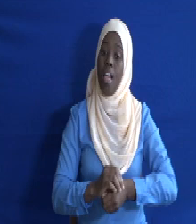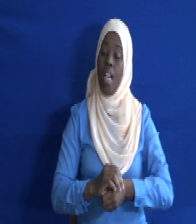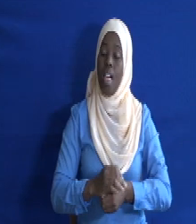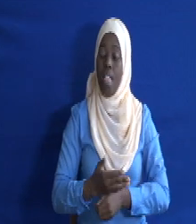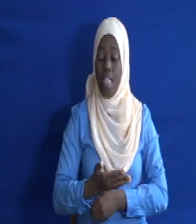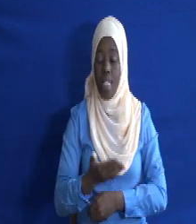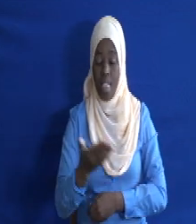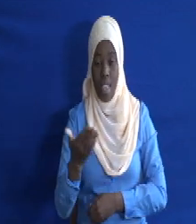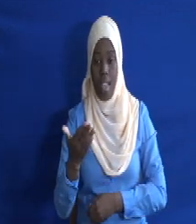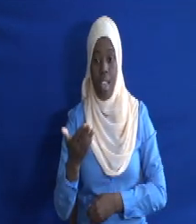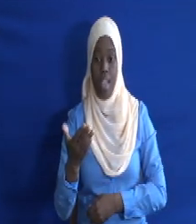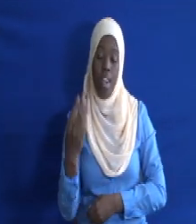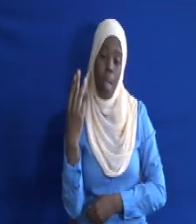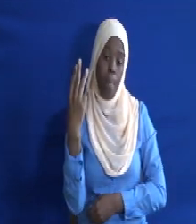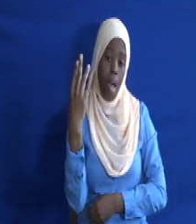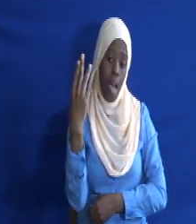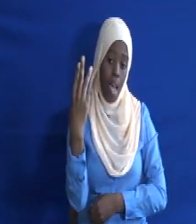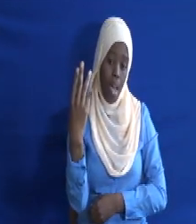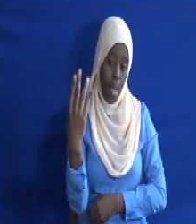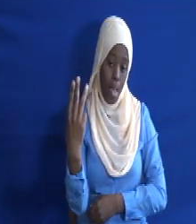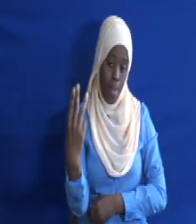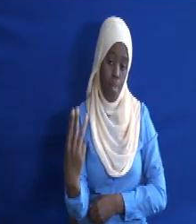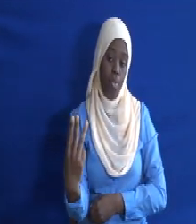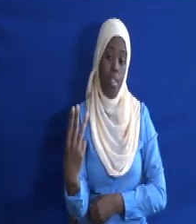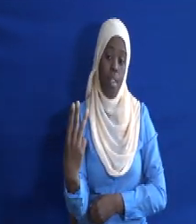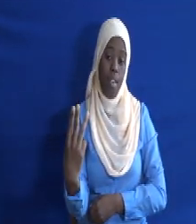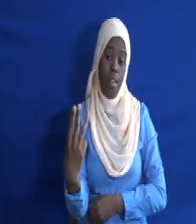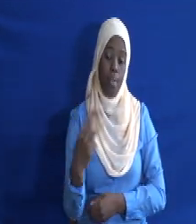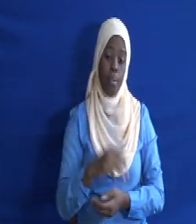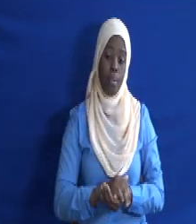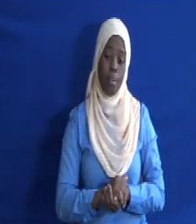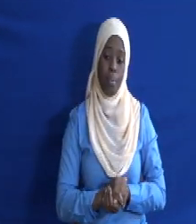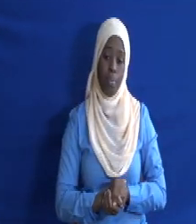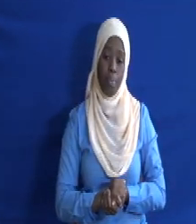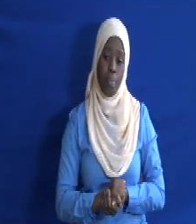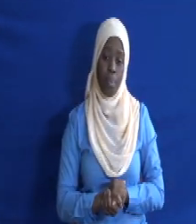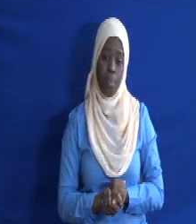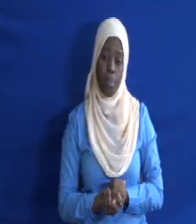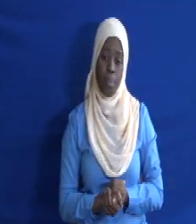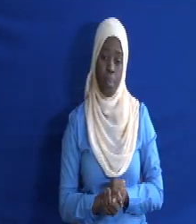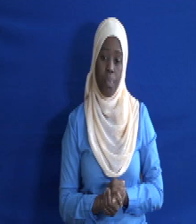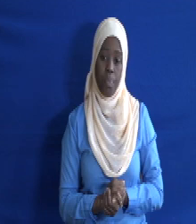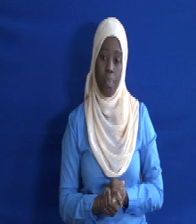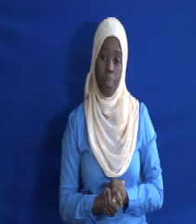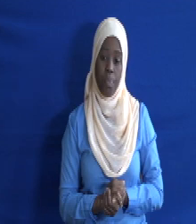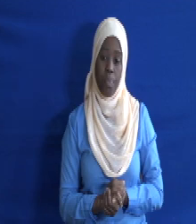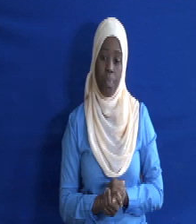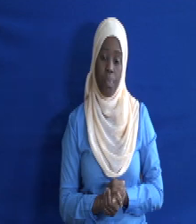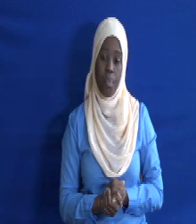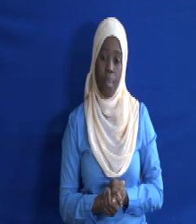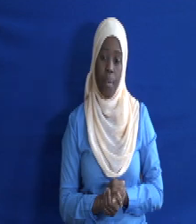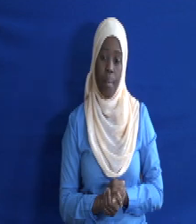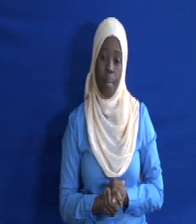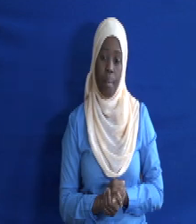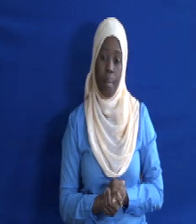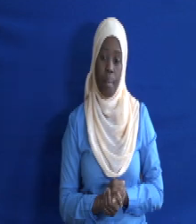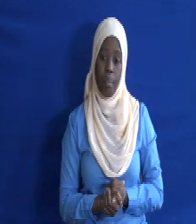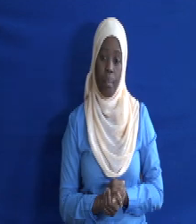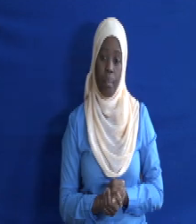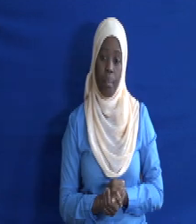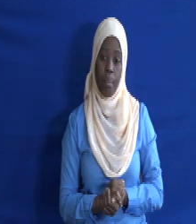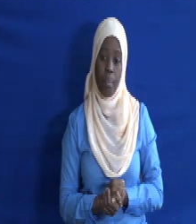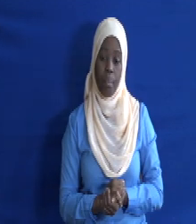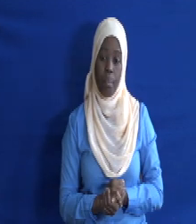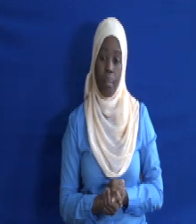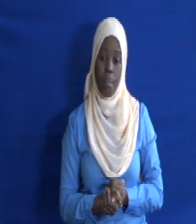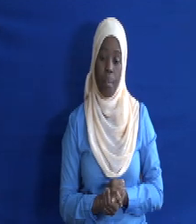31. Very good. So what are the common multiples? We just pick from these multiples, from those two numbers,